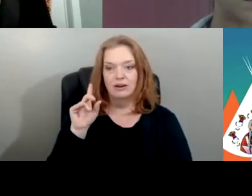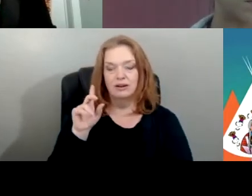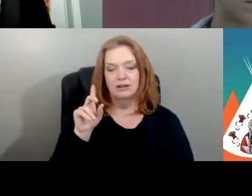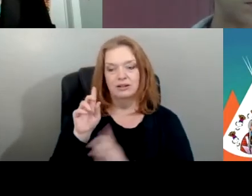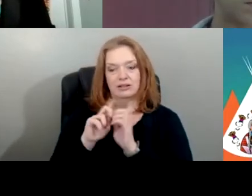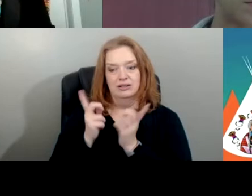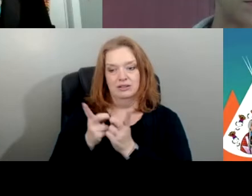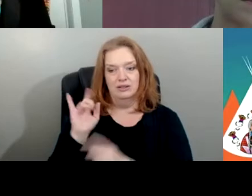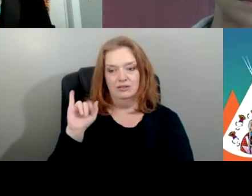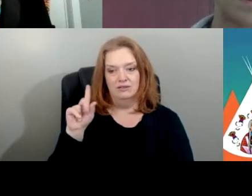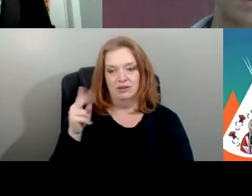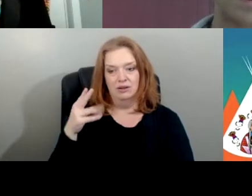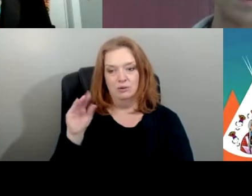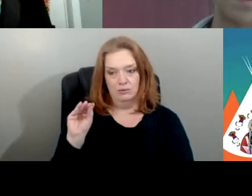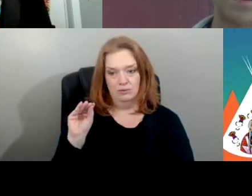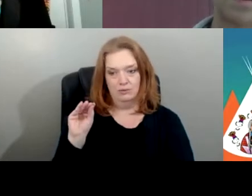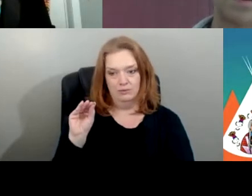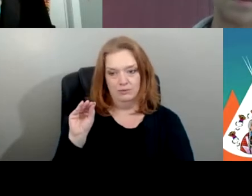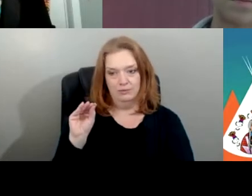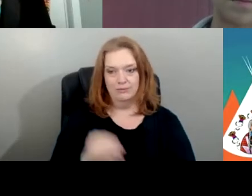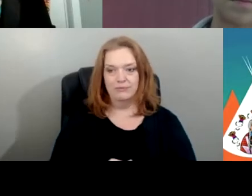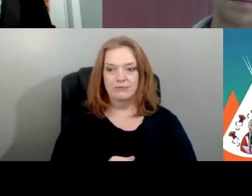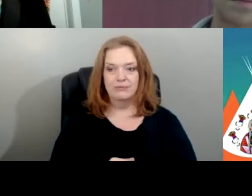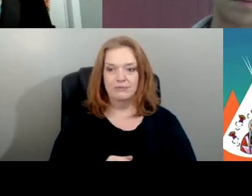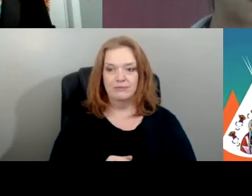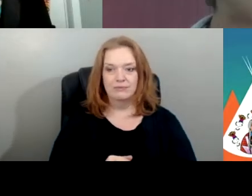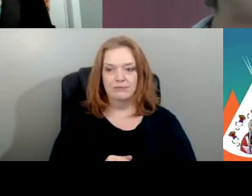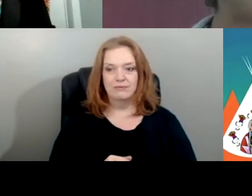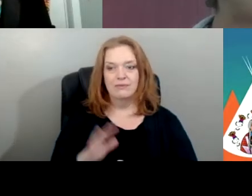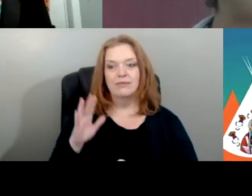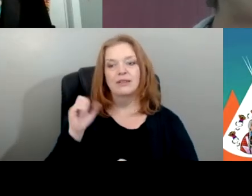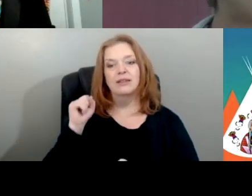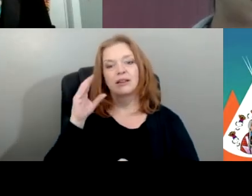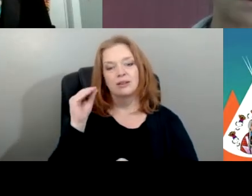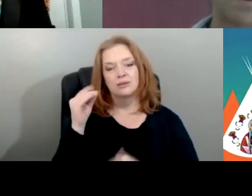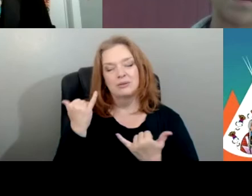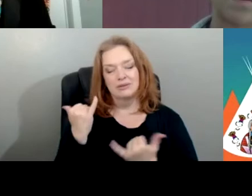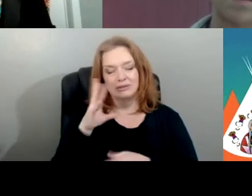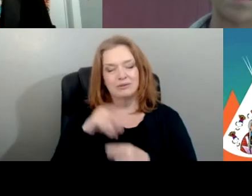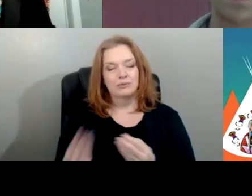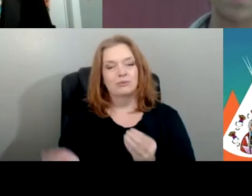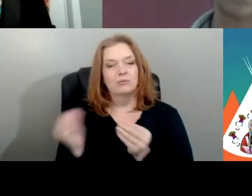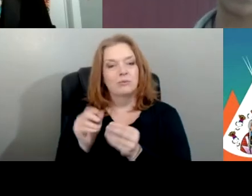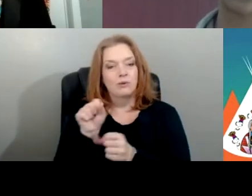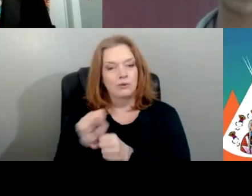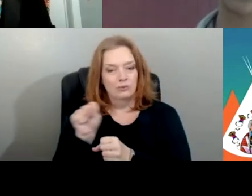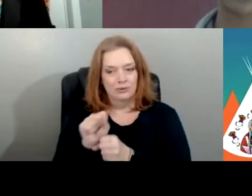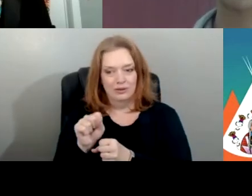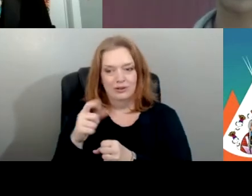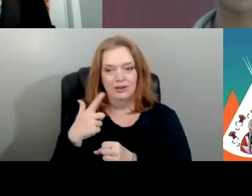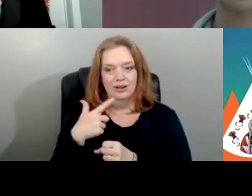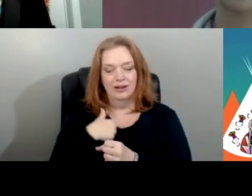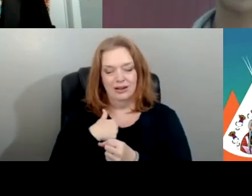this position kind of includes some additional work in that I'm kind of overseeing all the coordinators. We currently